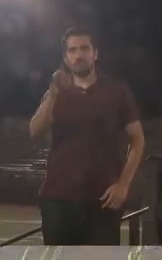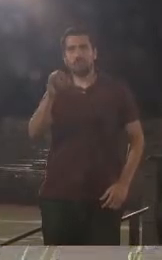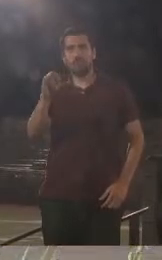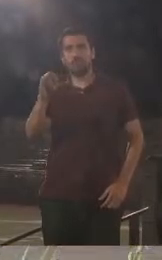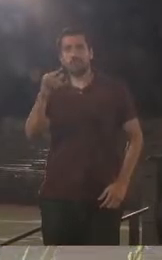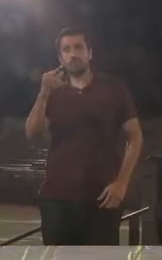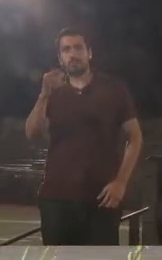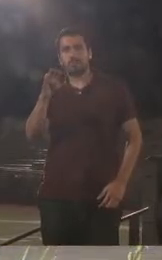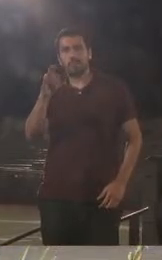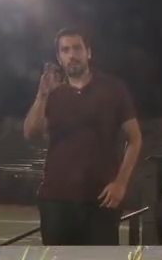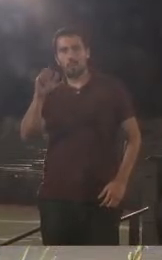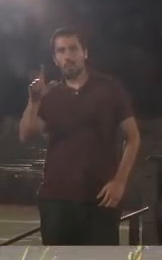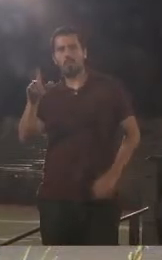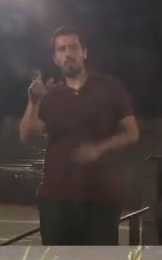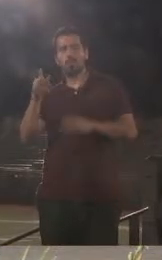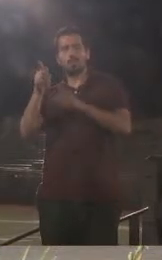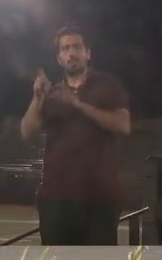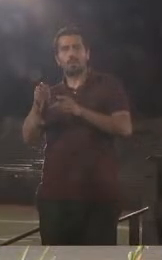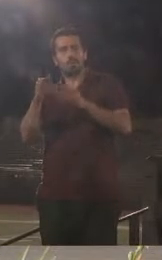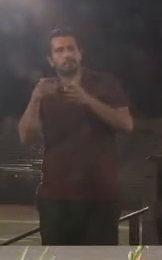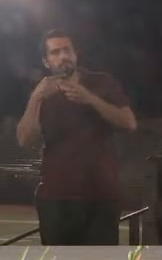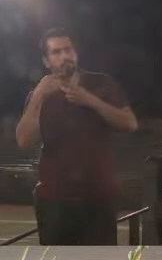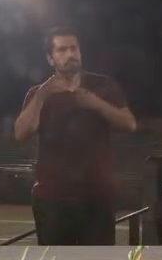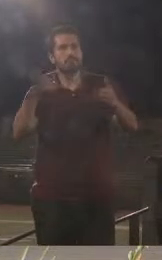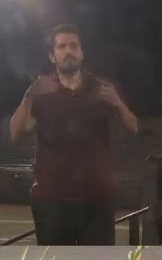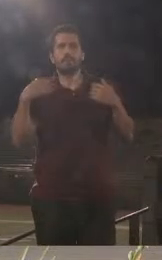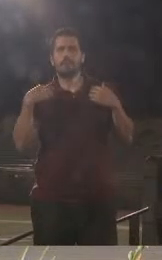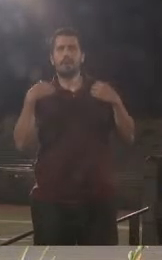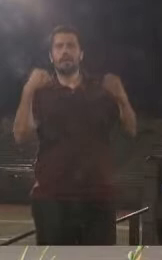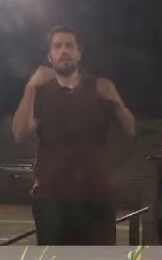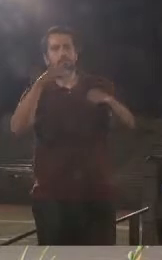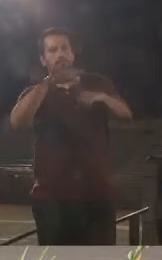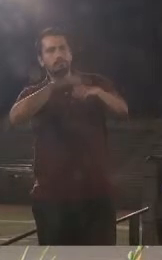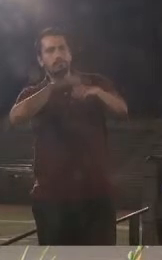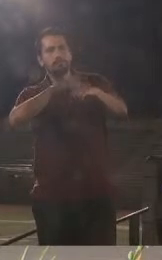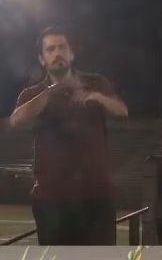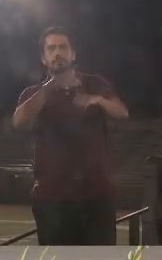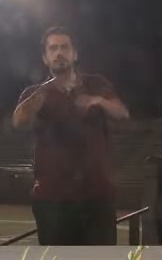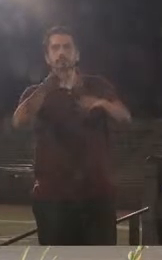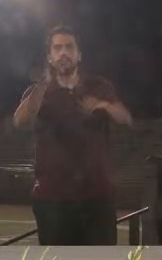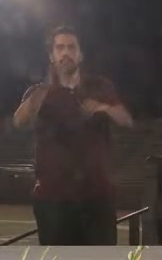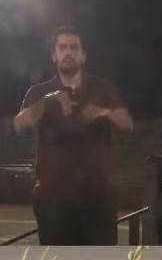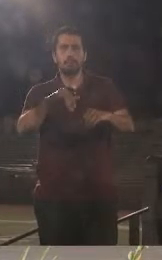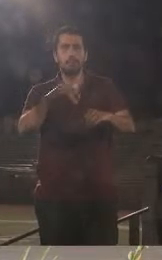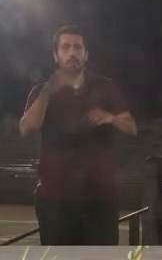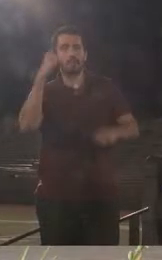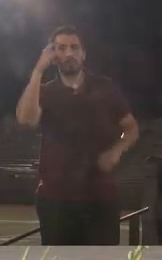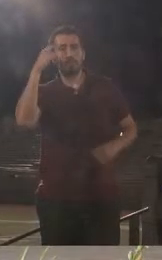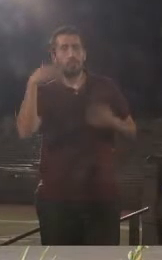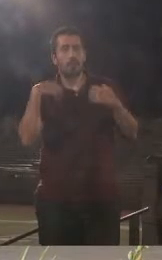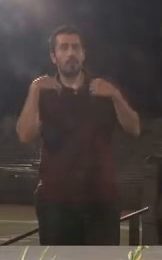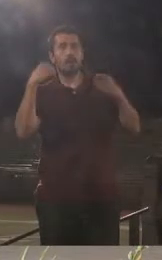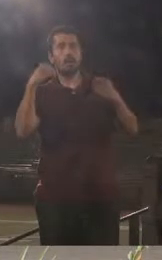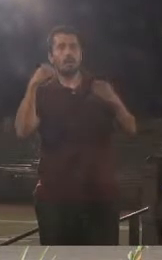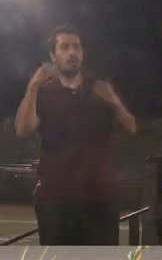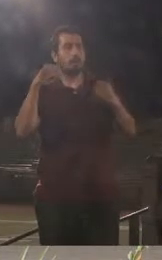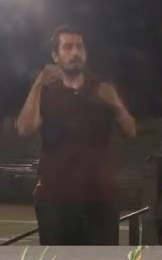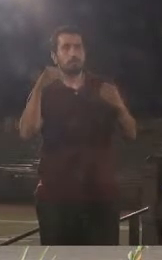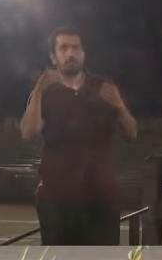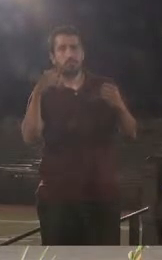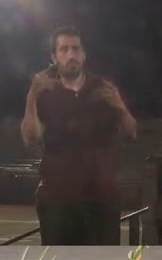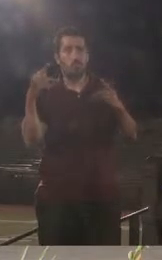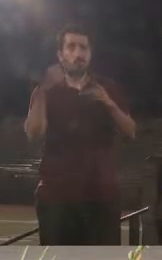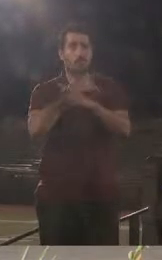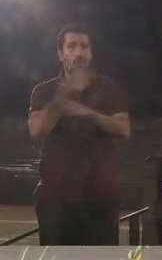happening, put out a public health advisory that said the devastating mental health crisis among American youth was made worse